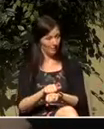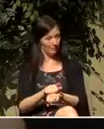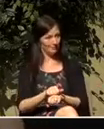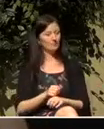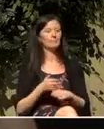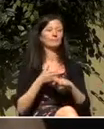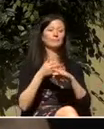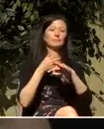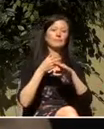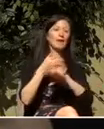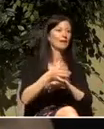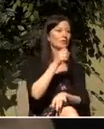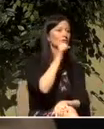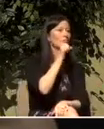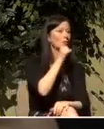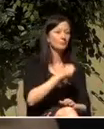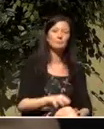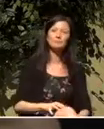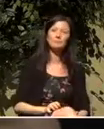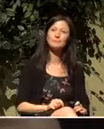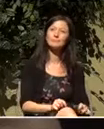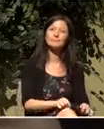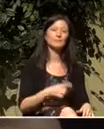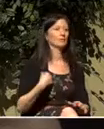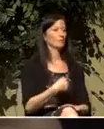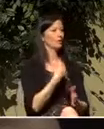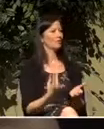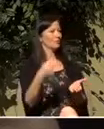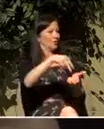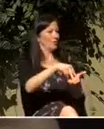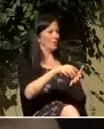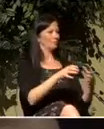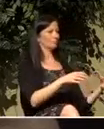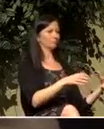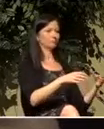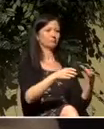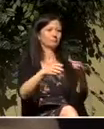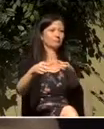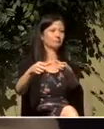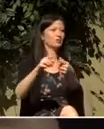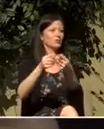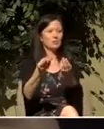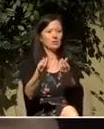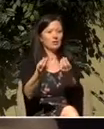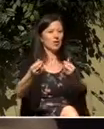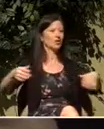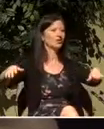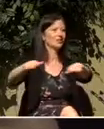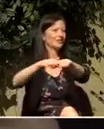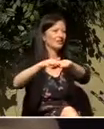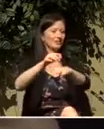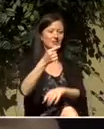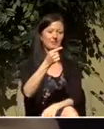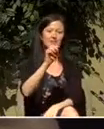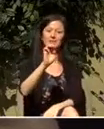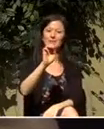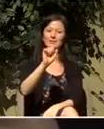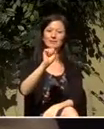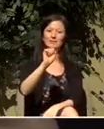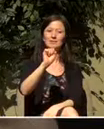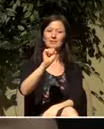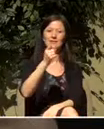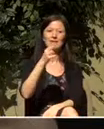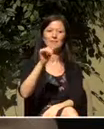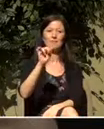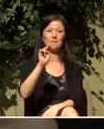After supper, we went to the Garden of Gethsemane. He said to us to wait while he went and prayed. Then